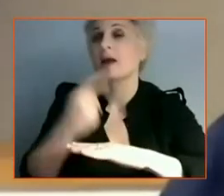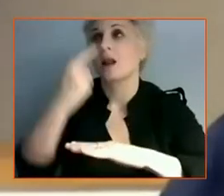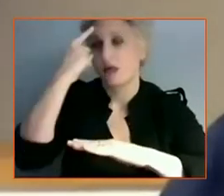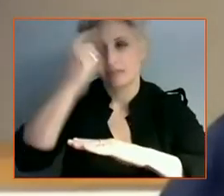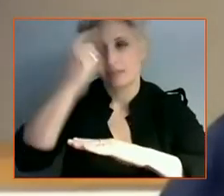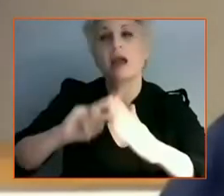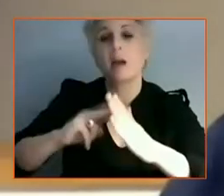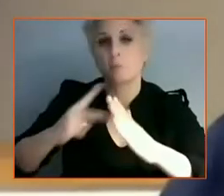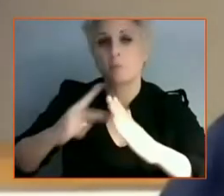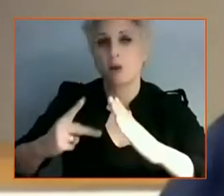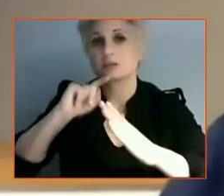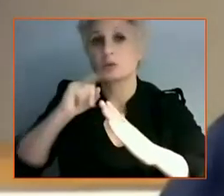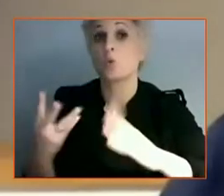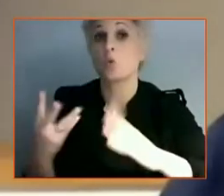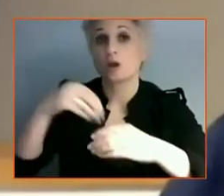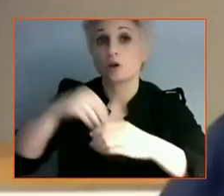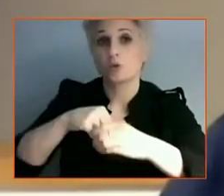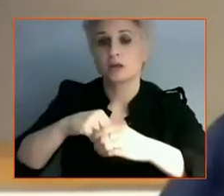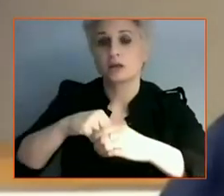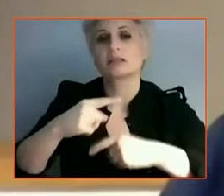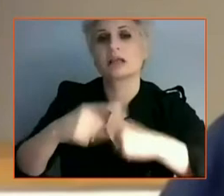senior